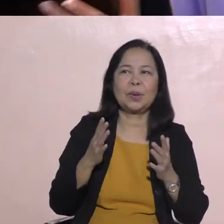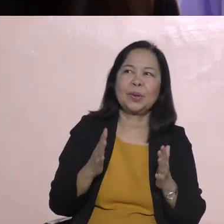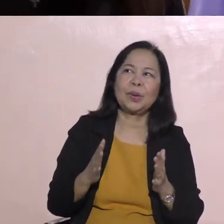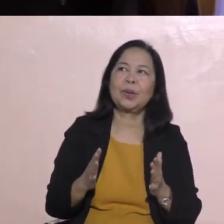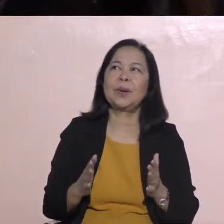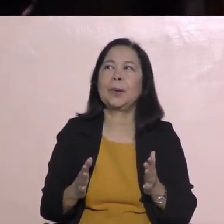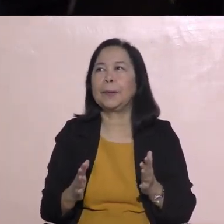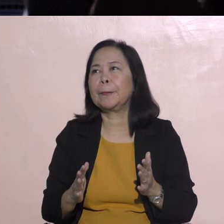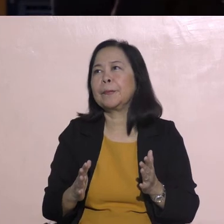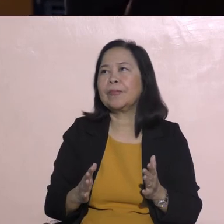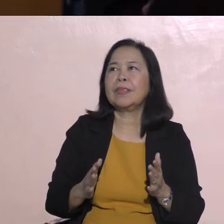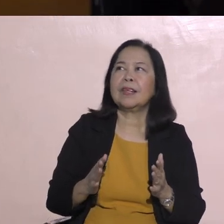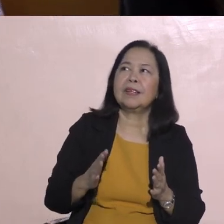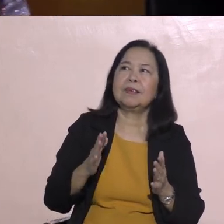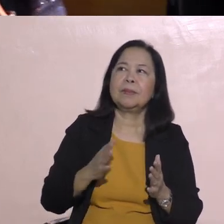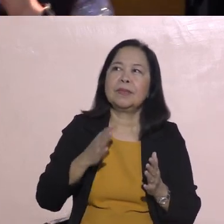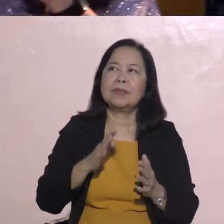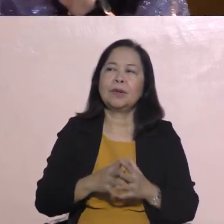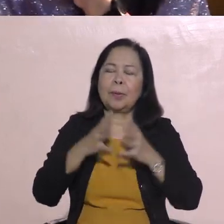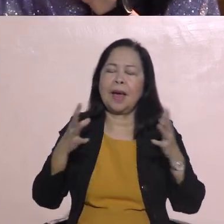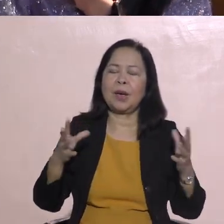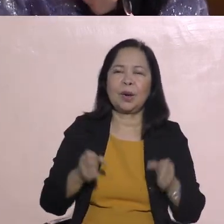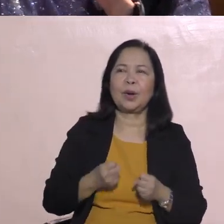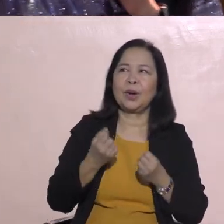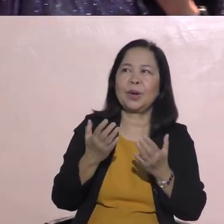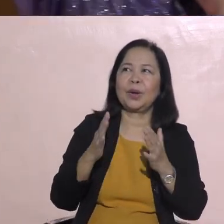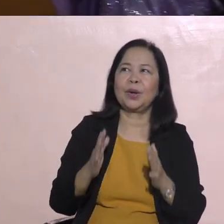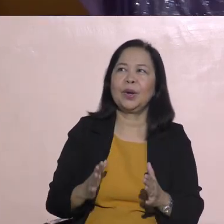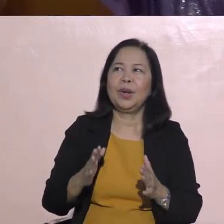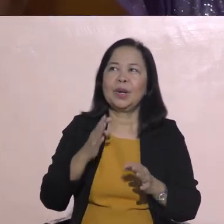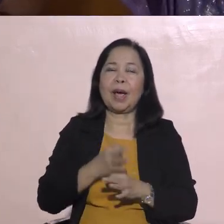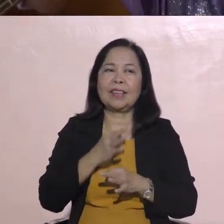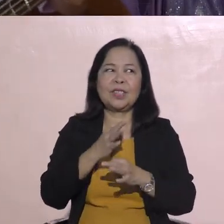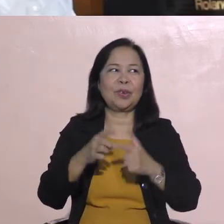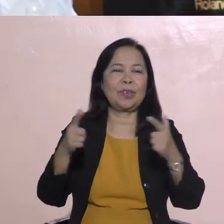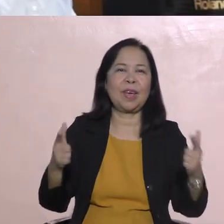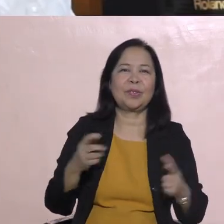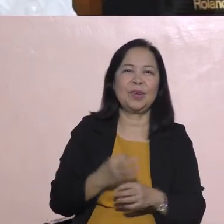Supplier.